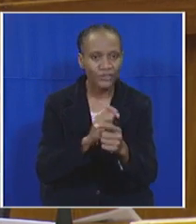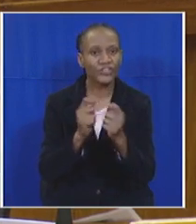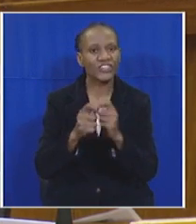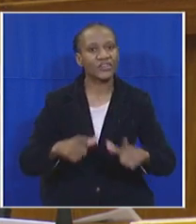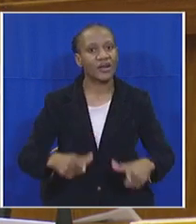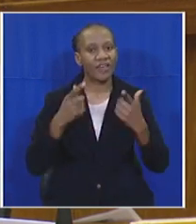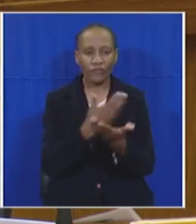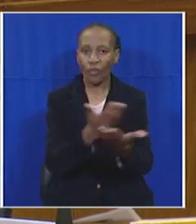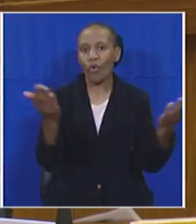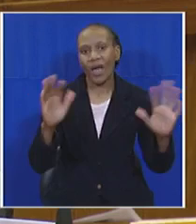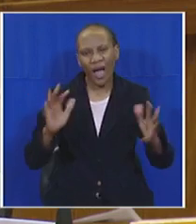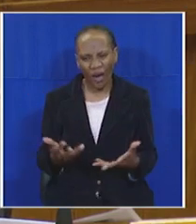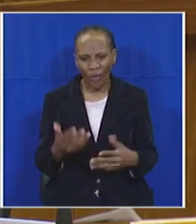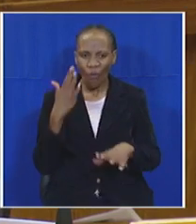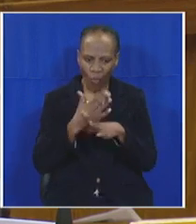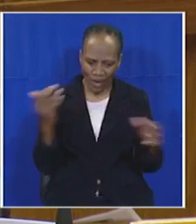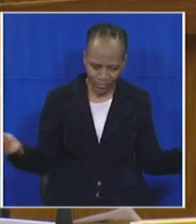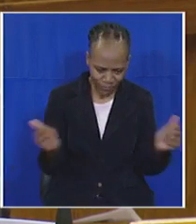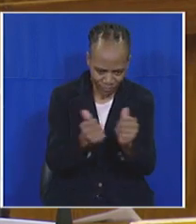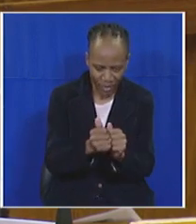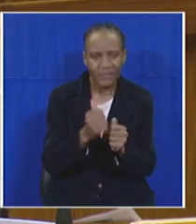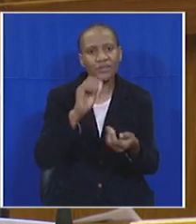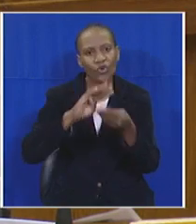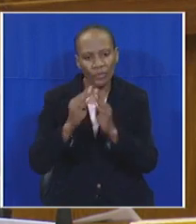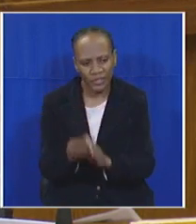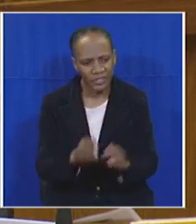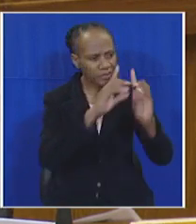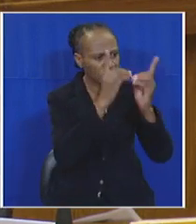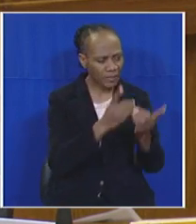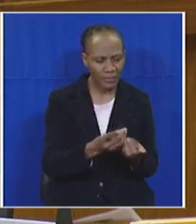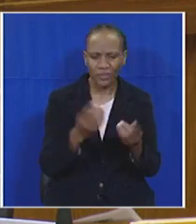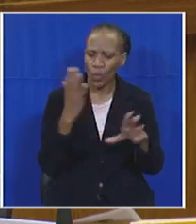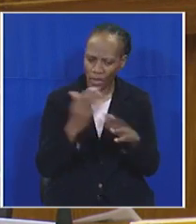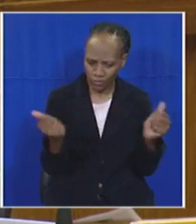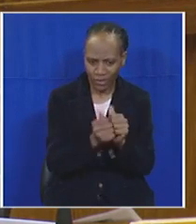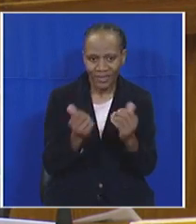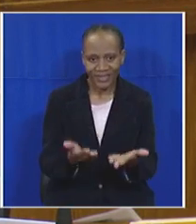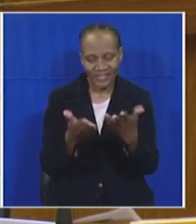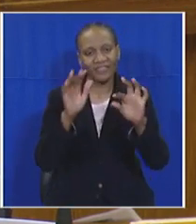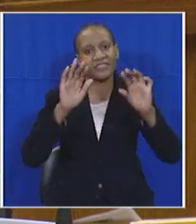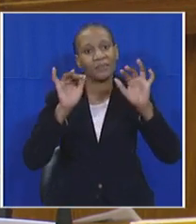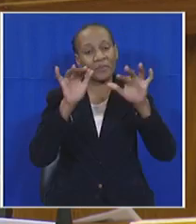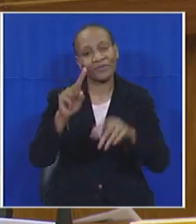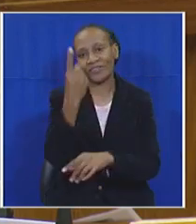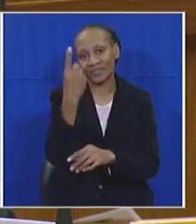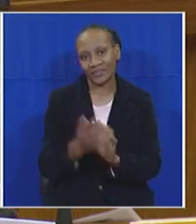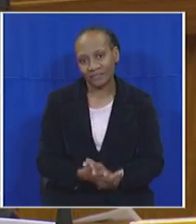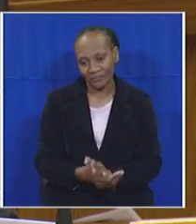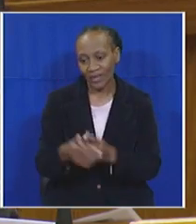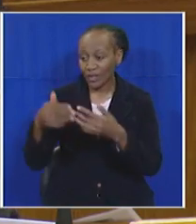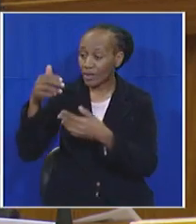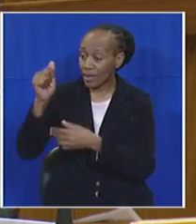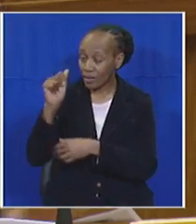all by working together with the community and putting the people first. The ANC